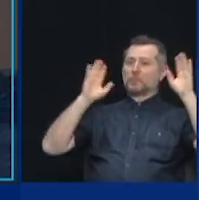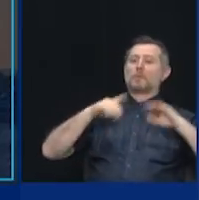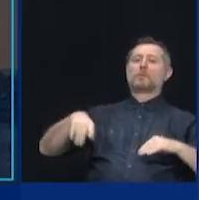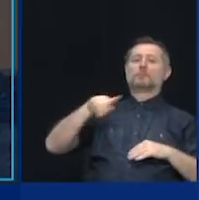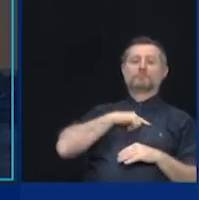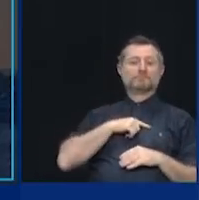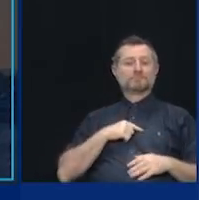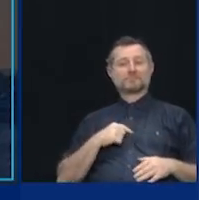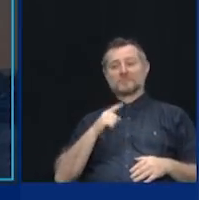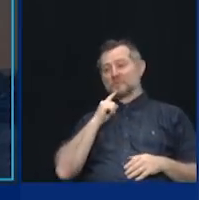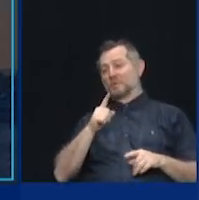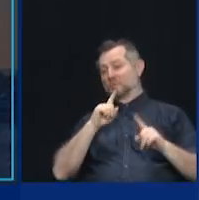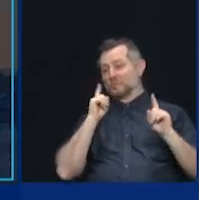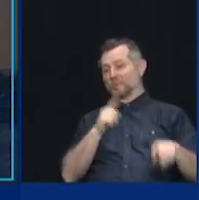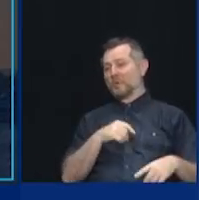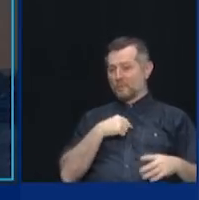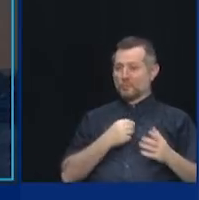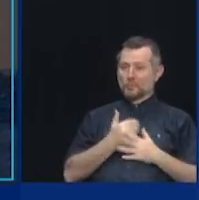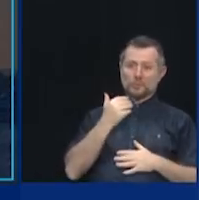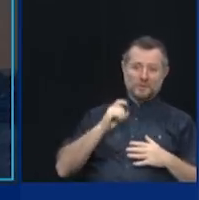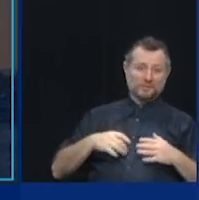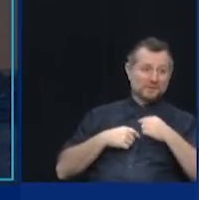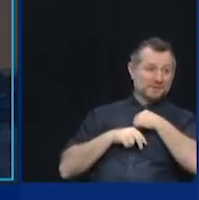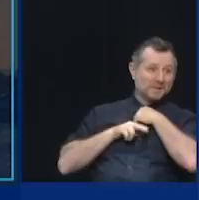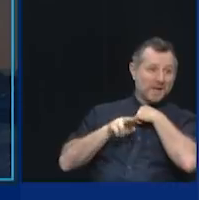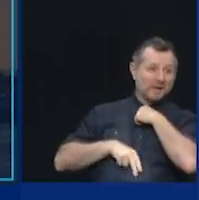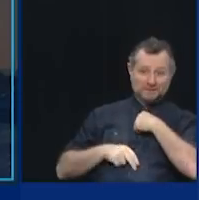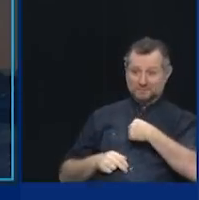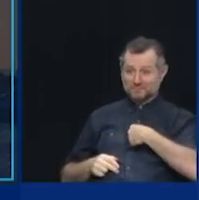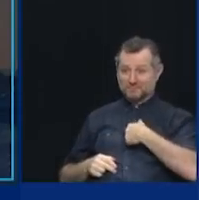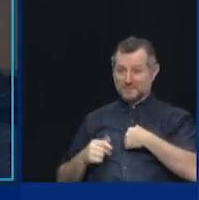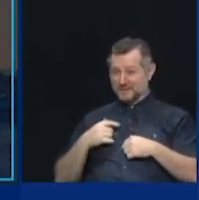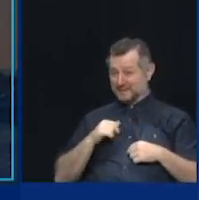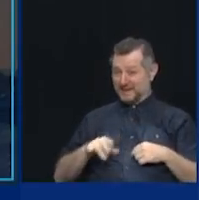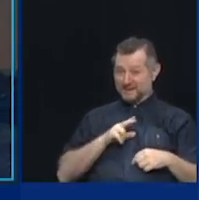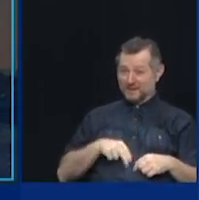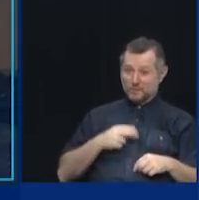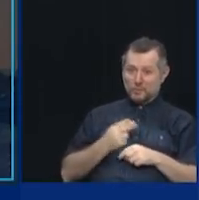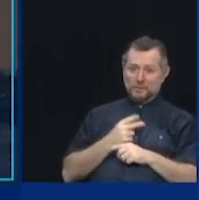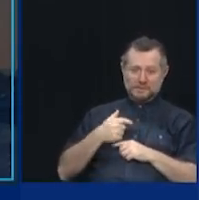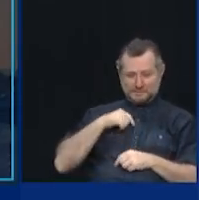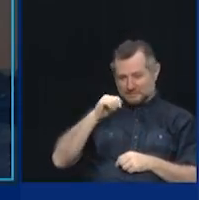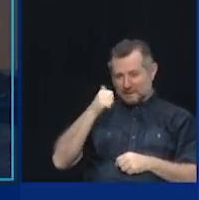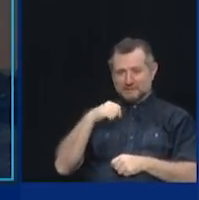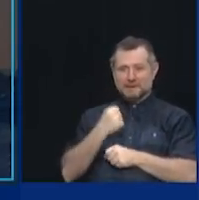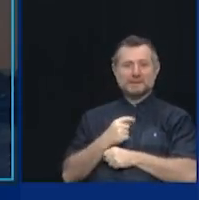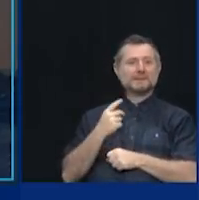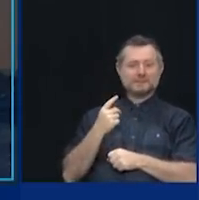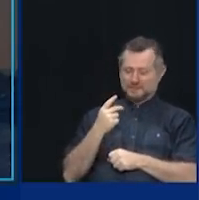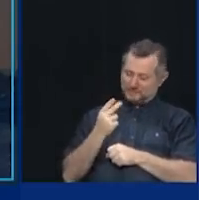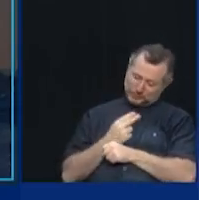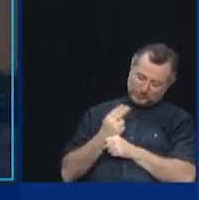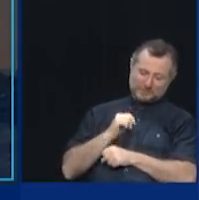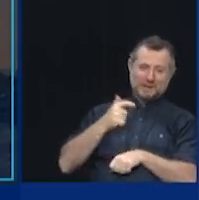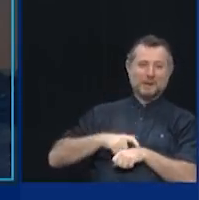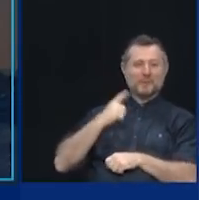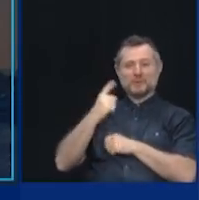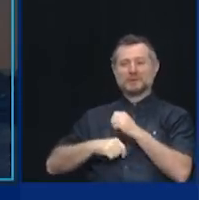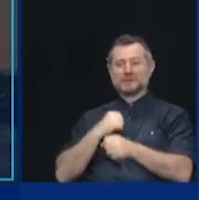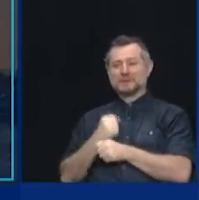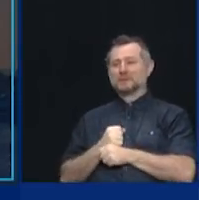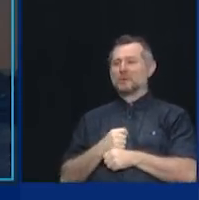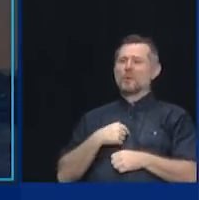new ties. I think I've been wearing this tie about 10 times over the past year. Go out. Live